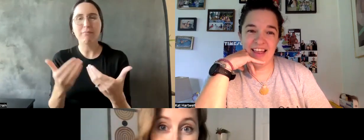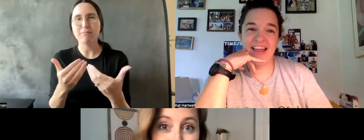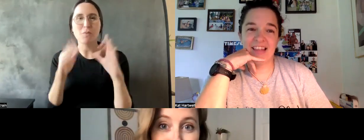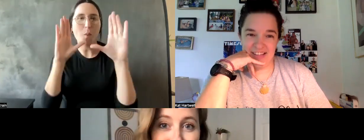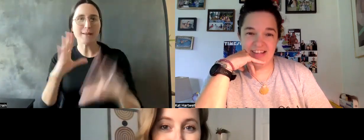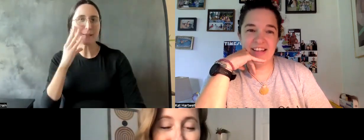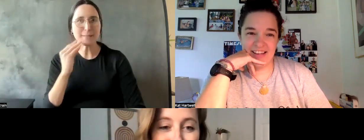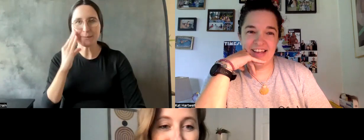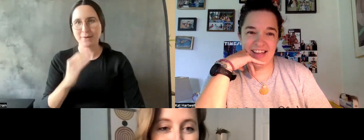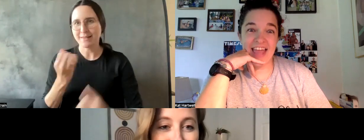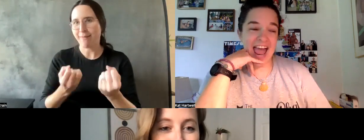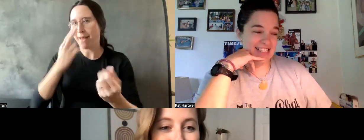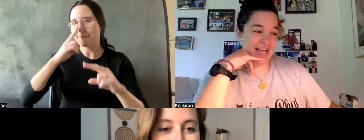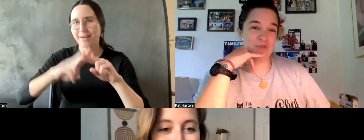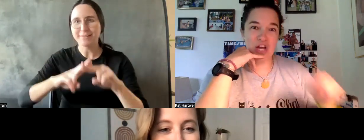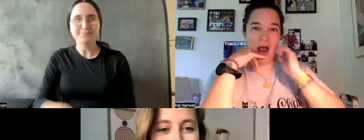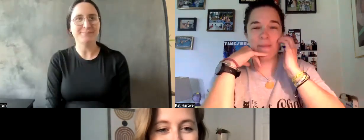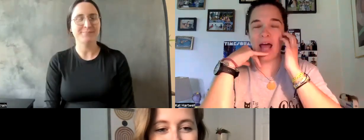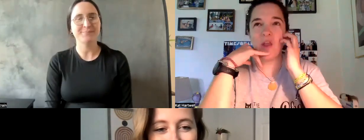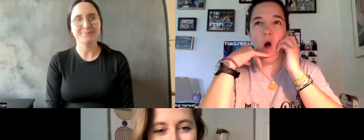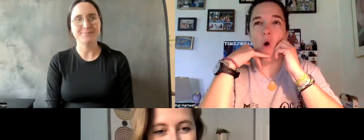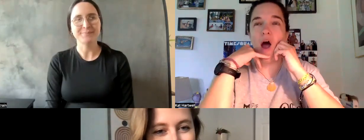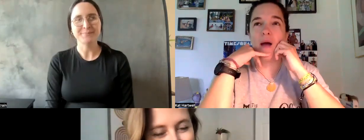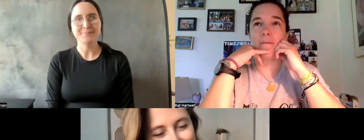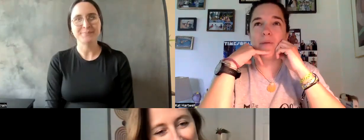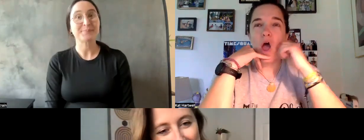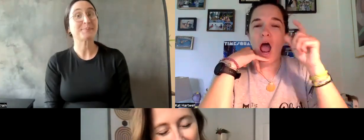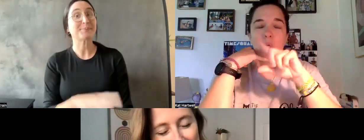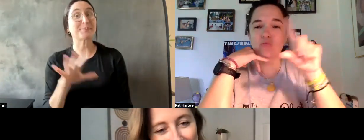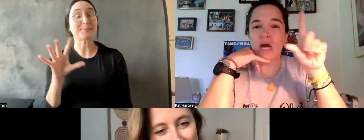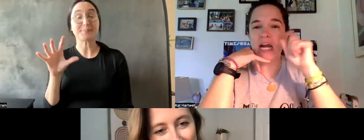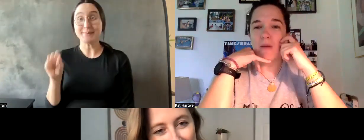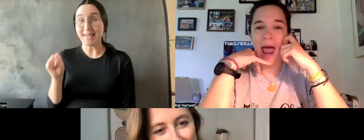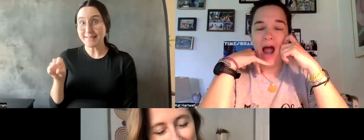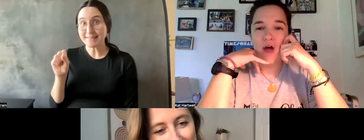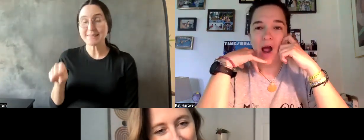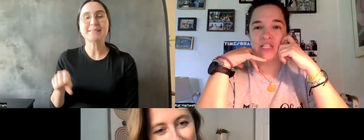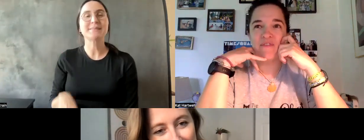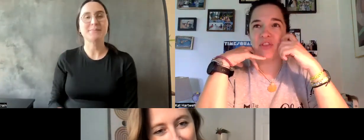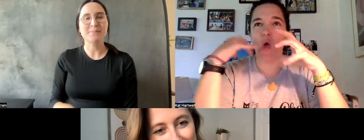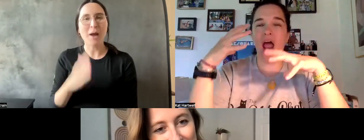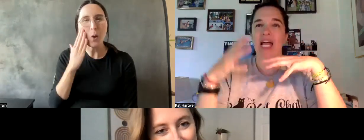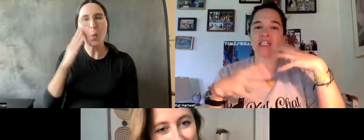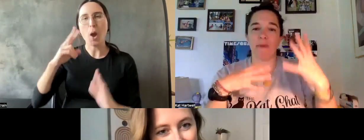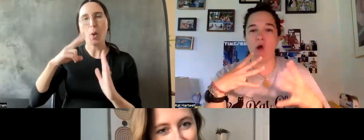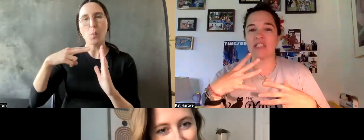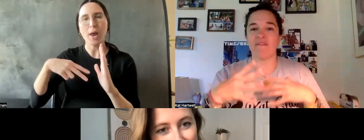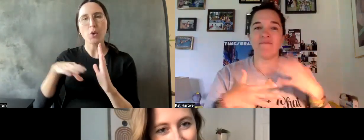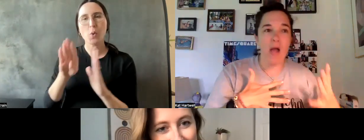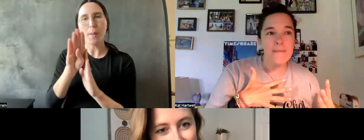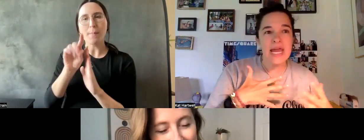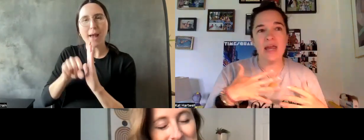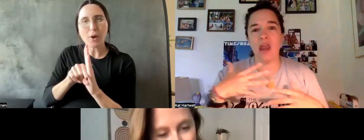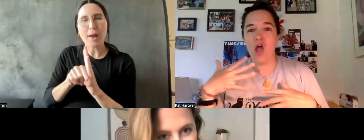much fun. Yes, and sure. I mean, I know was reading the background and everything you had like experience